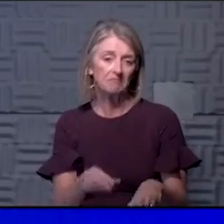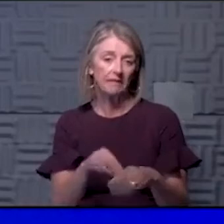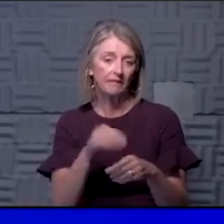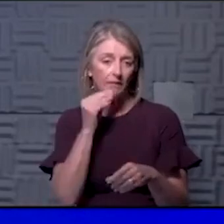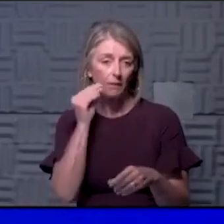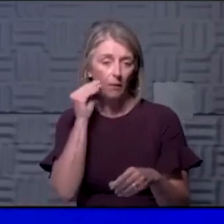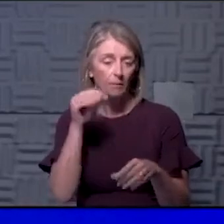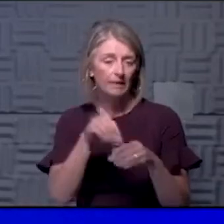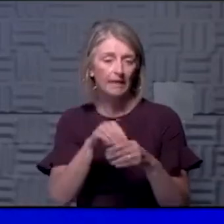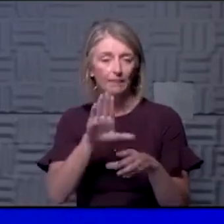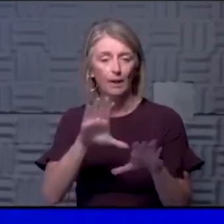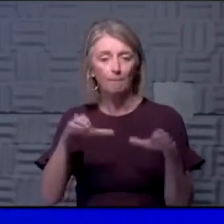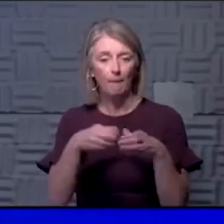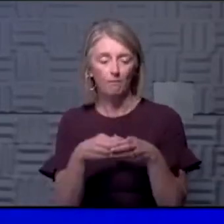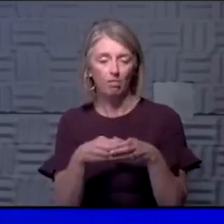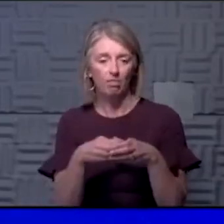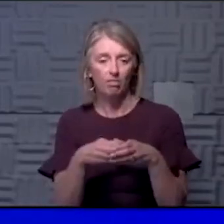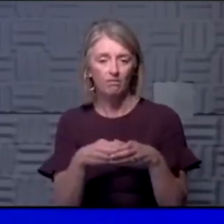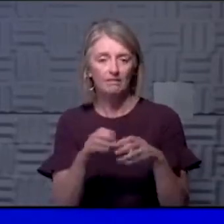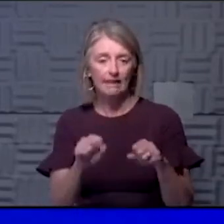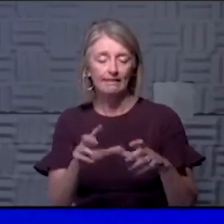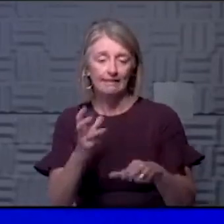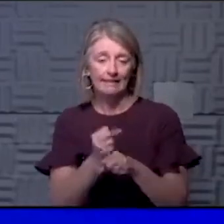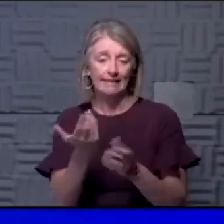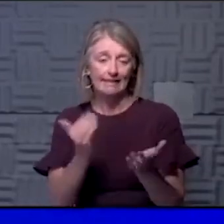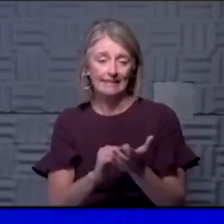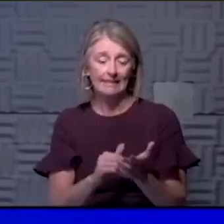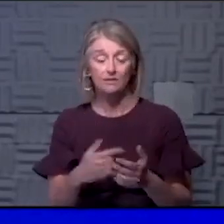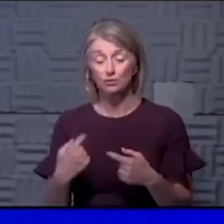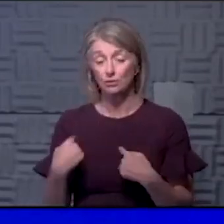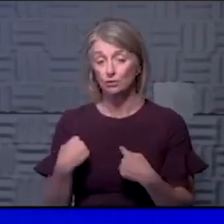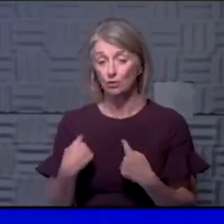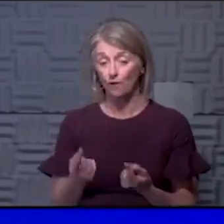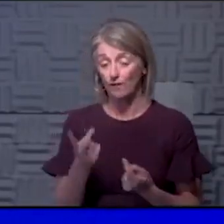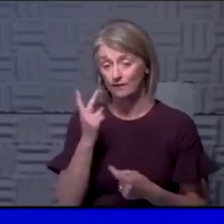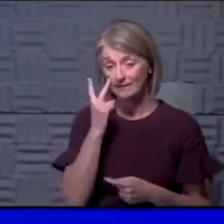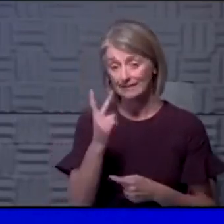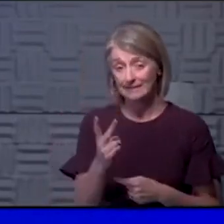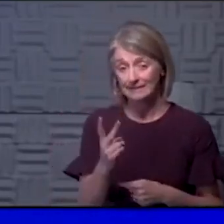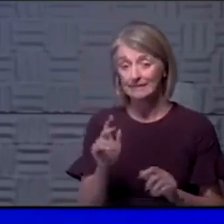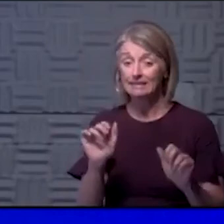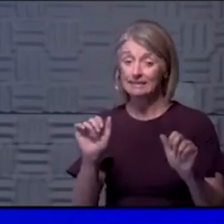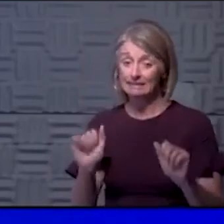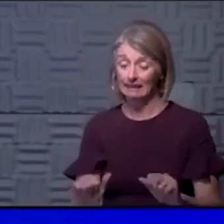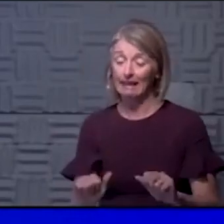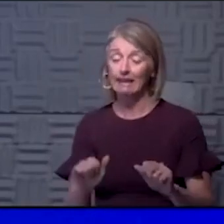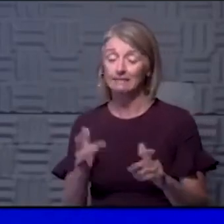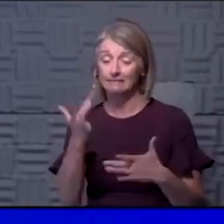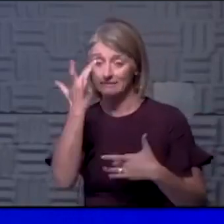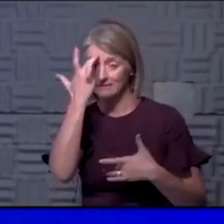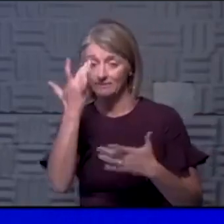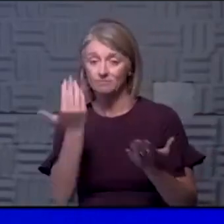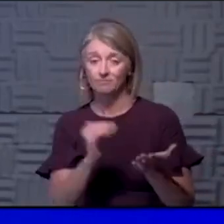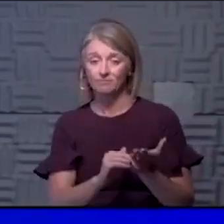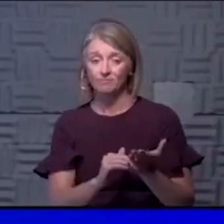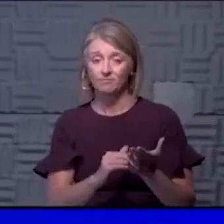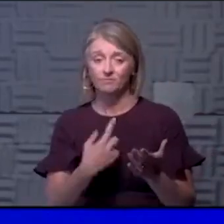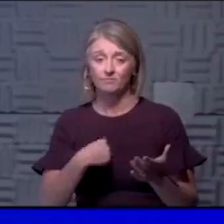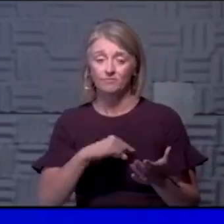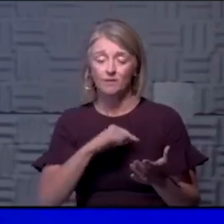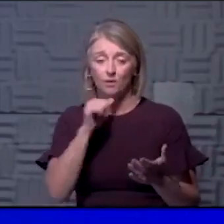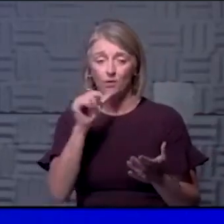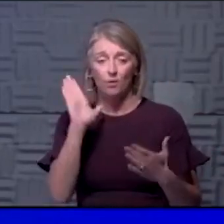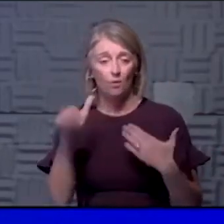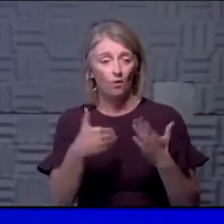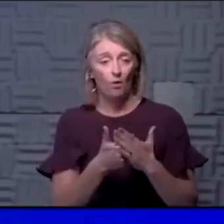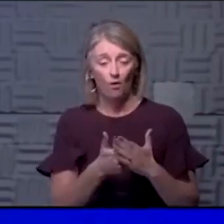or their bubble. Can they get it again? So far what we've seen is that there can be reinfection. Now we don't know all of the